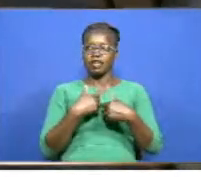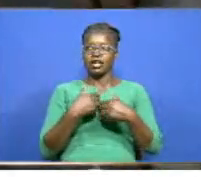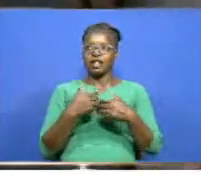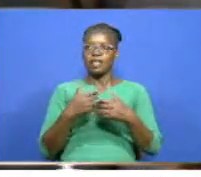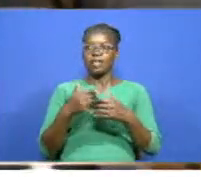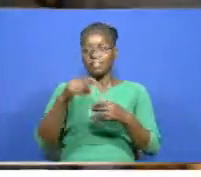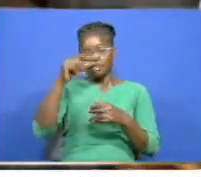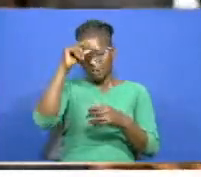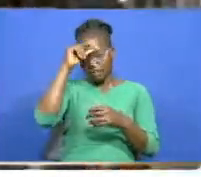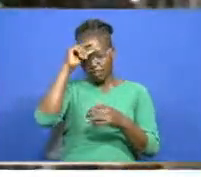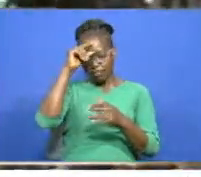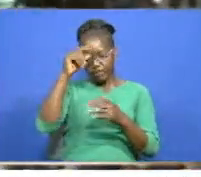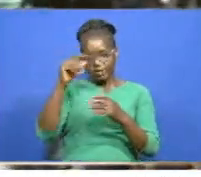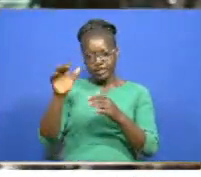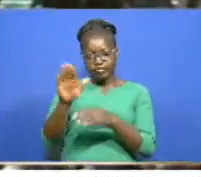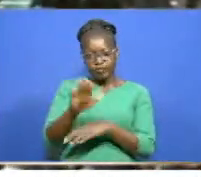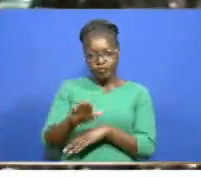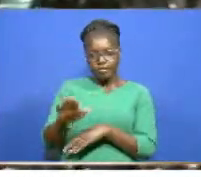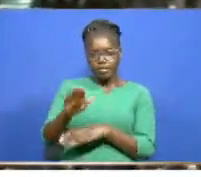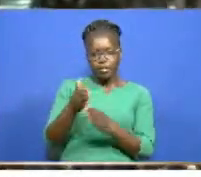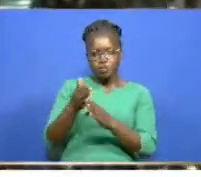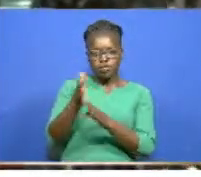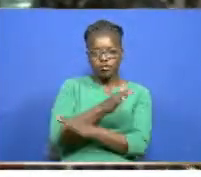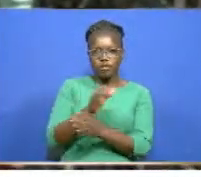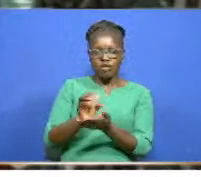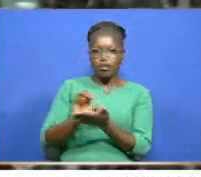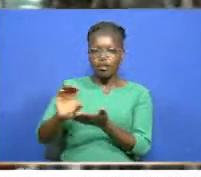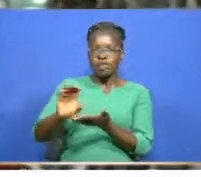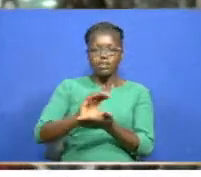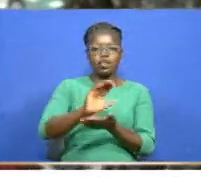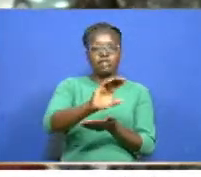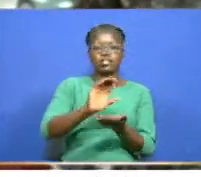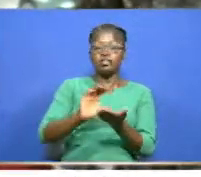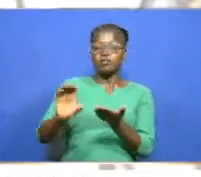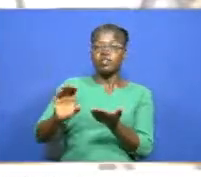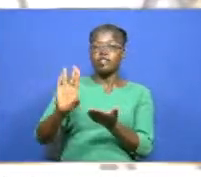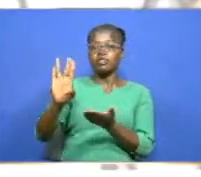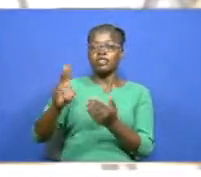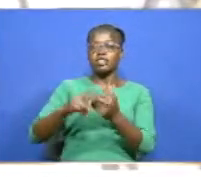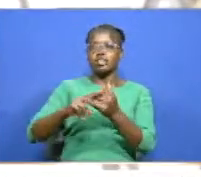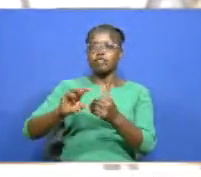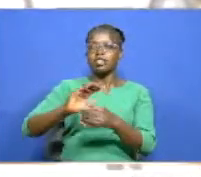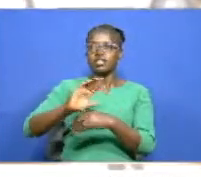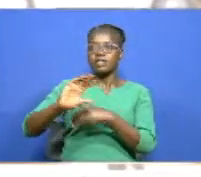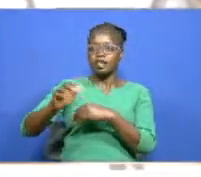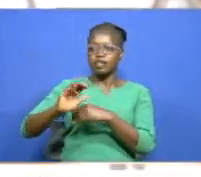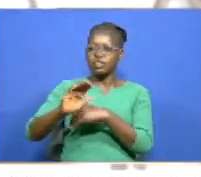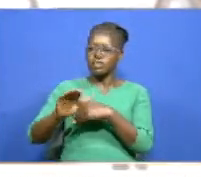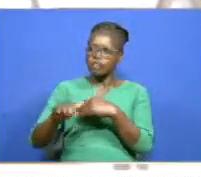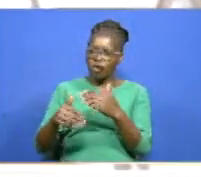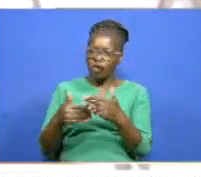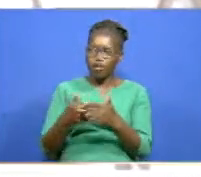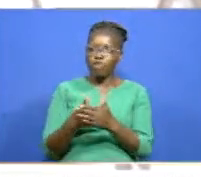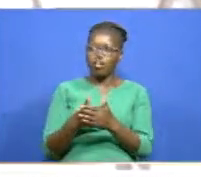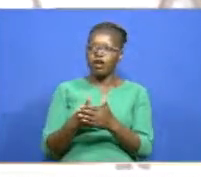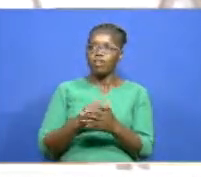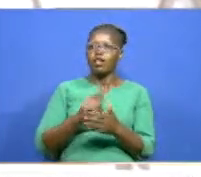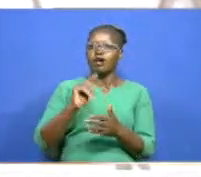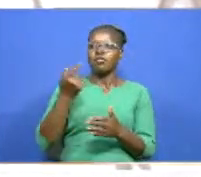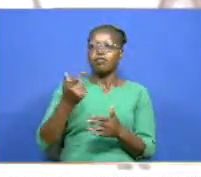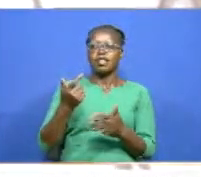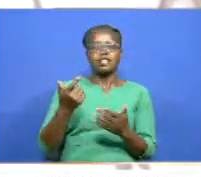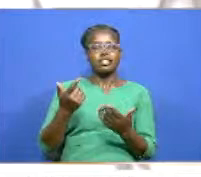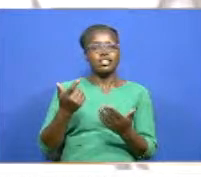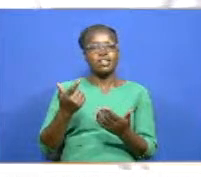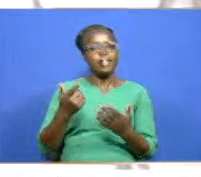facilities before it is distributed to all the 47 counties. Healthcare workers being the first, and of course